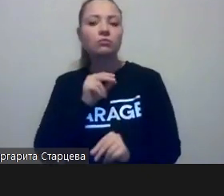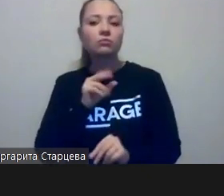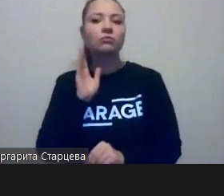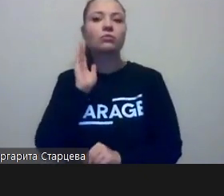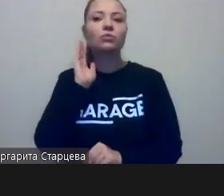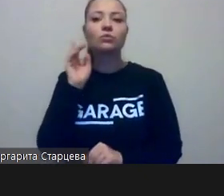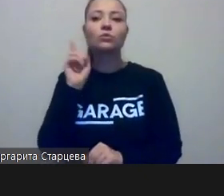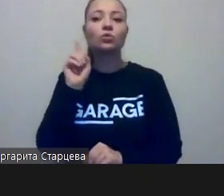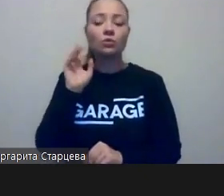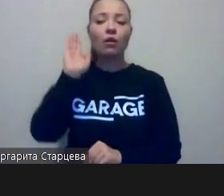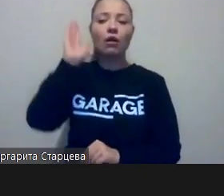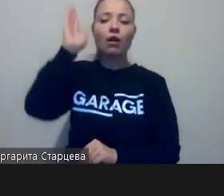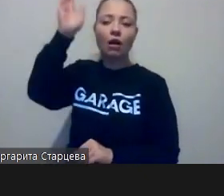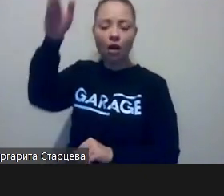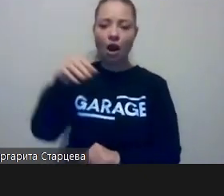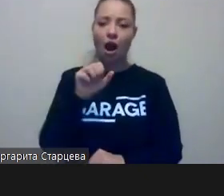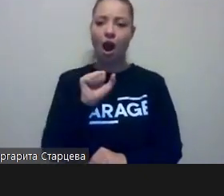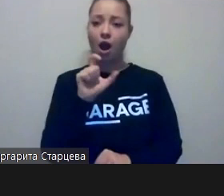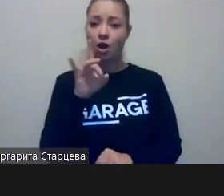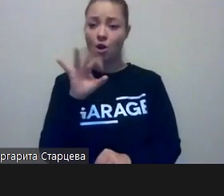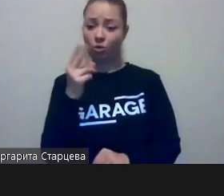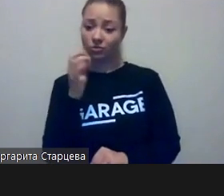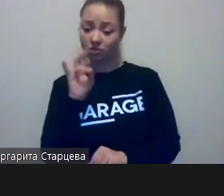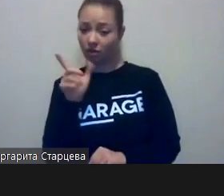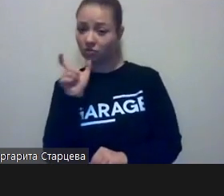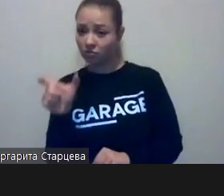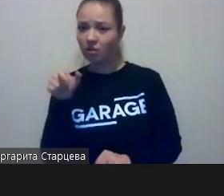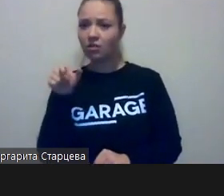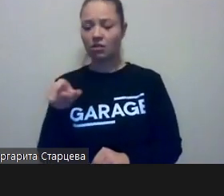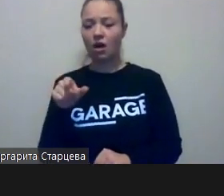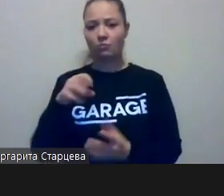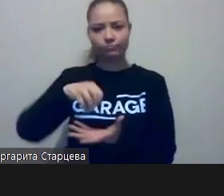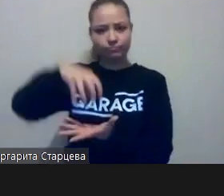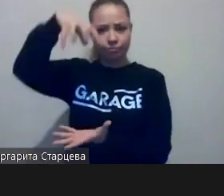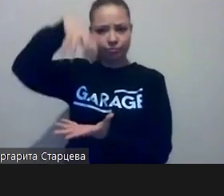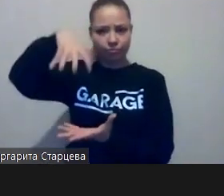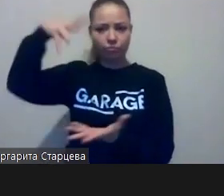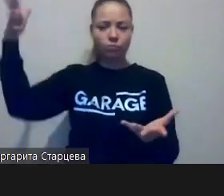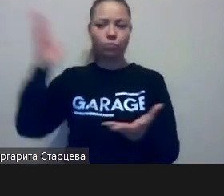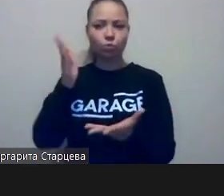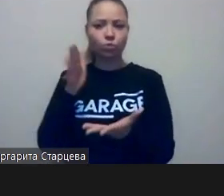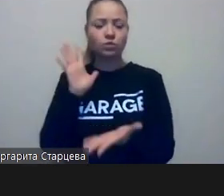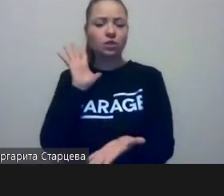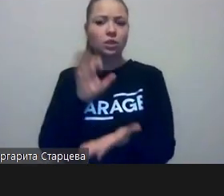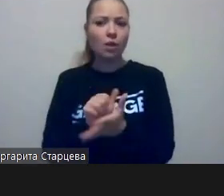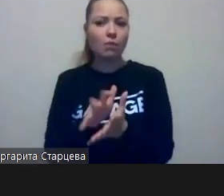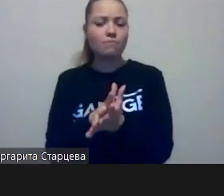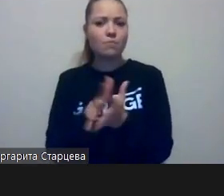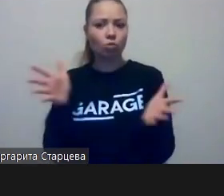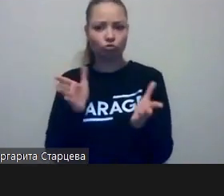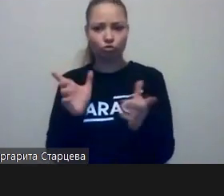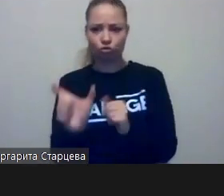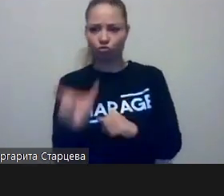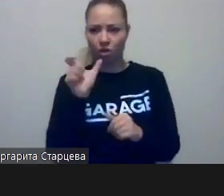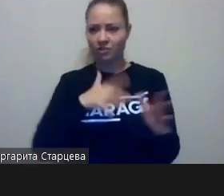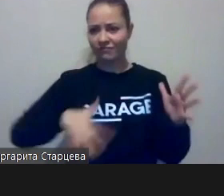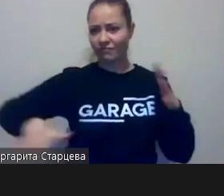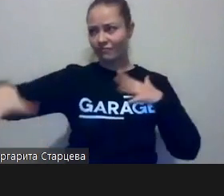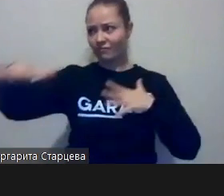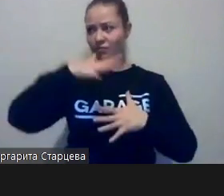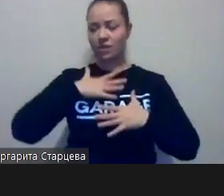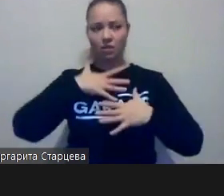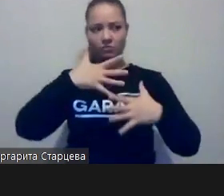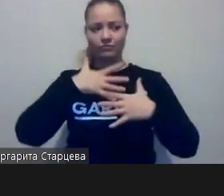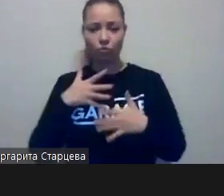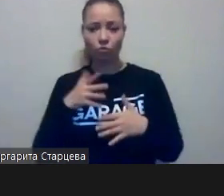in human history. We can imagine somehow with this type of sensitivity. Now, and this means when they make 3 times around the